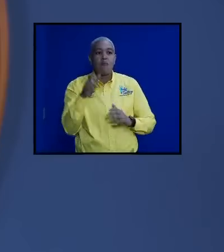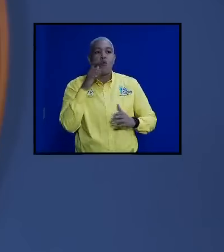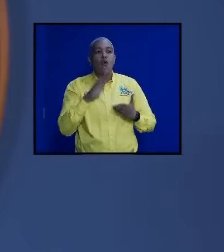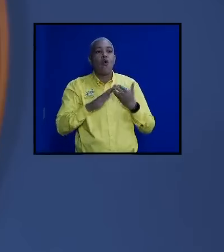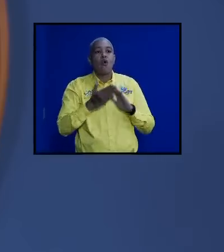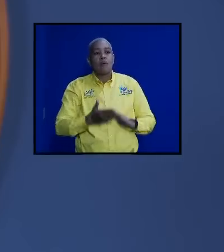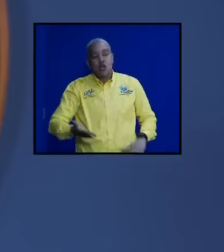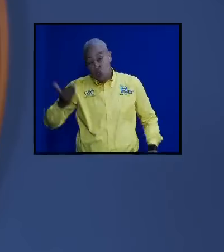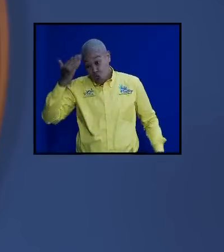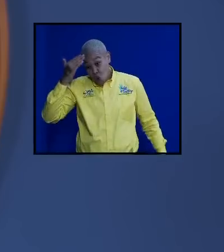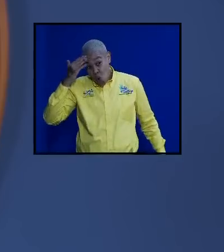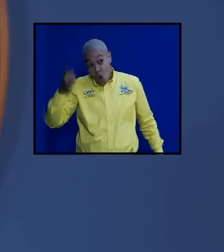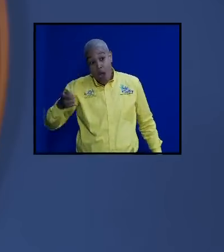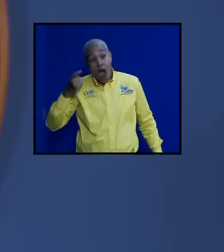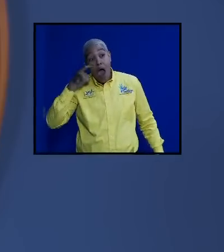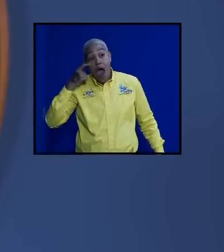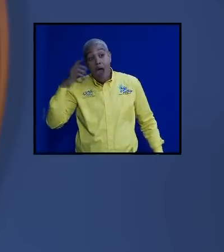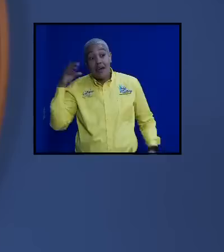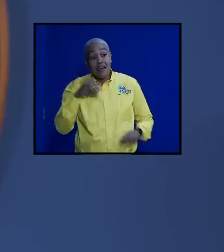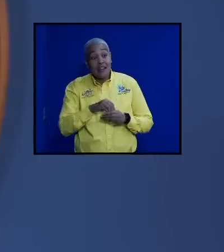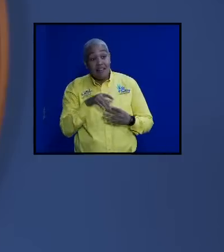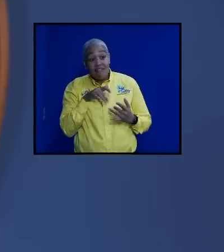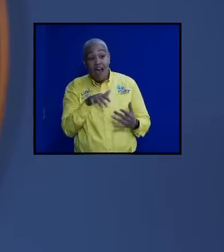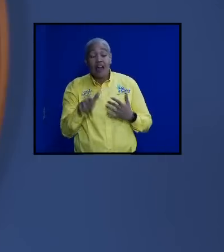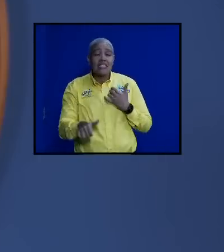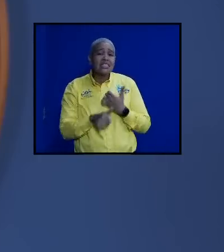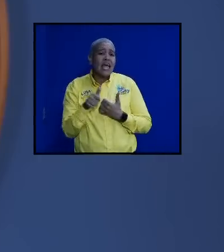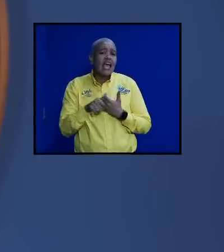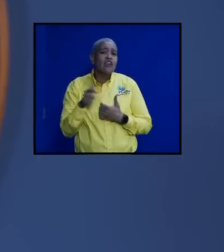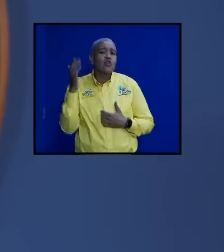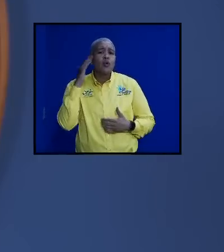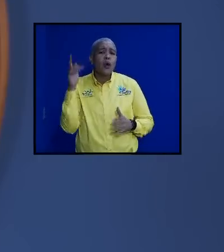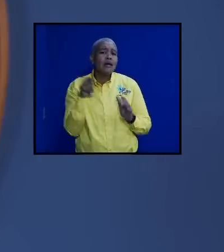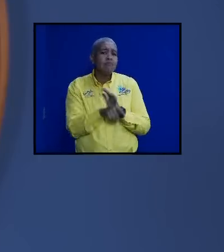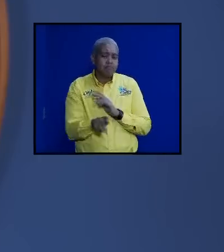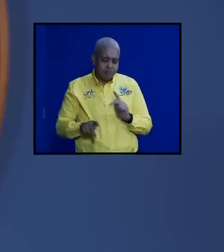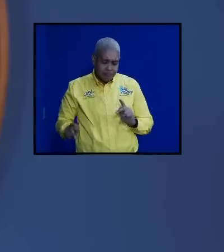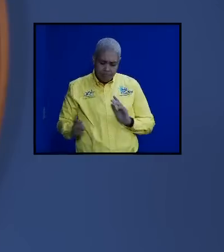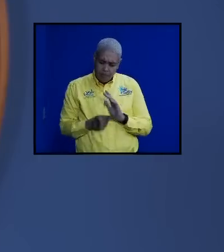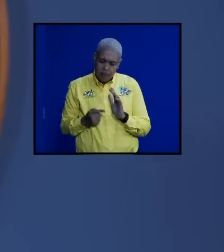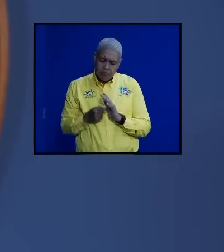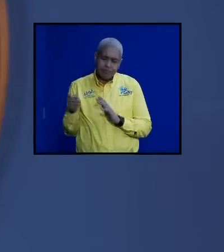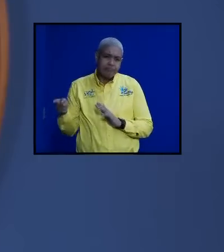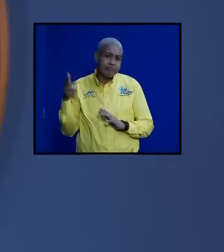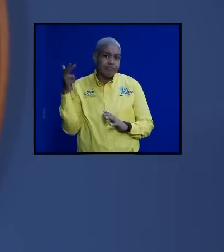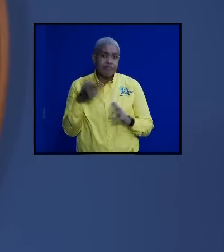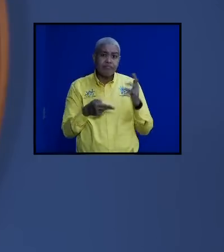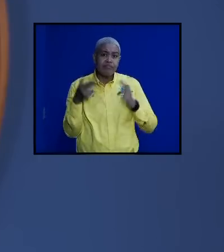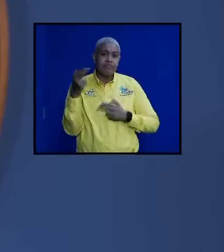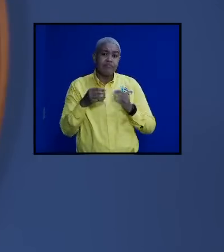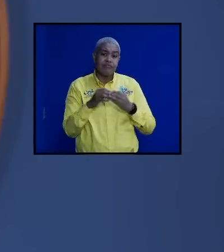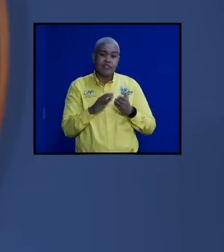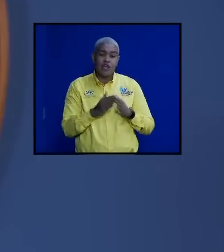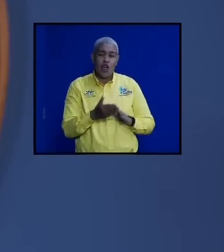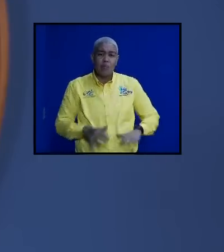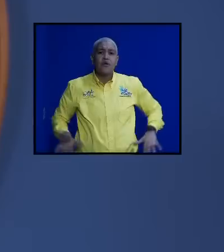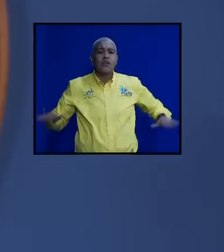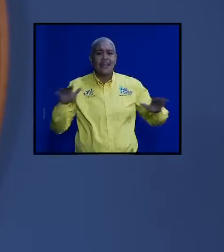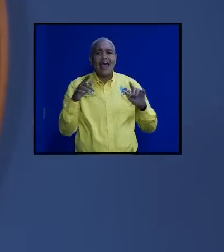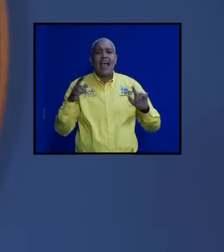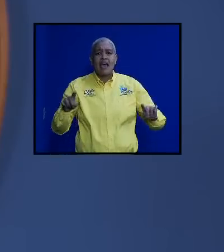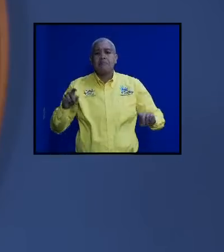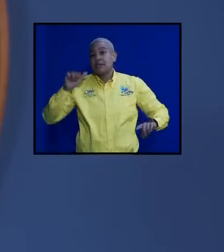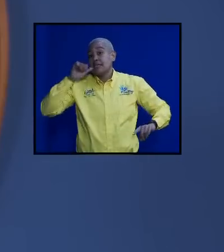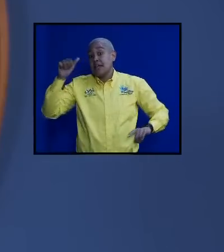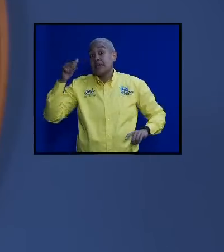knows are violent, they're dangerous, they know they kill people, and sometimes they fire their weapons in these communities that are